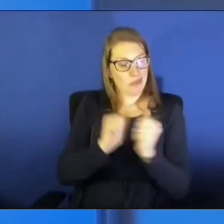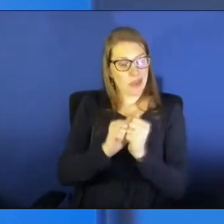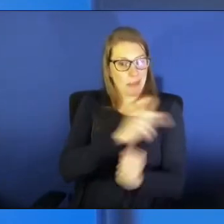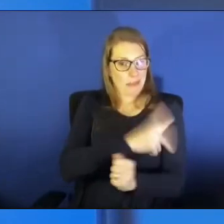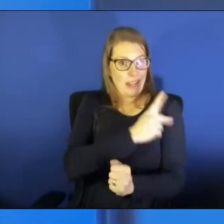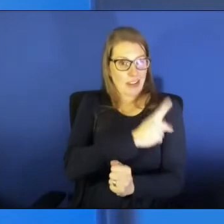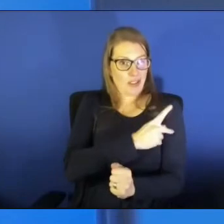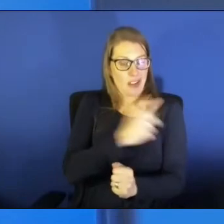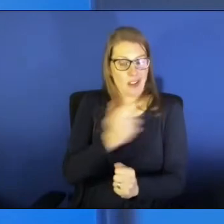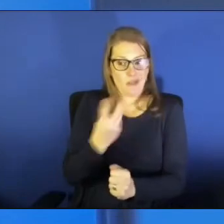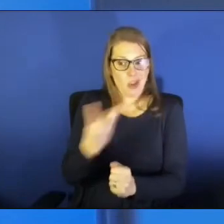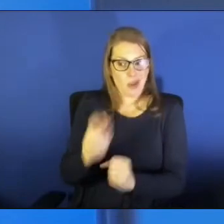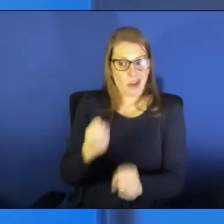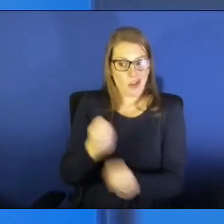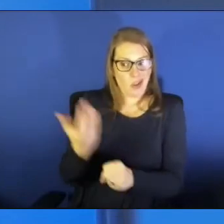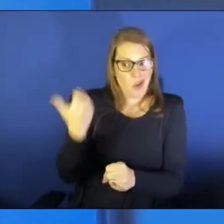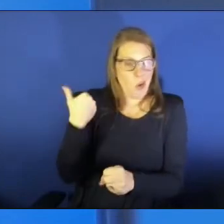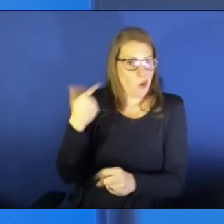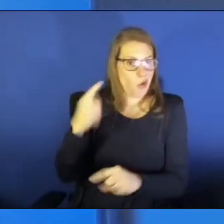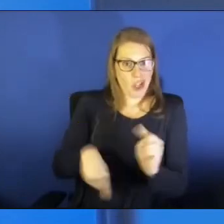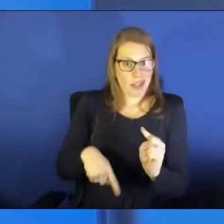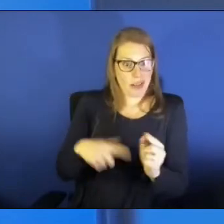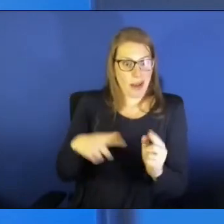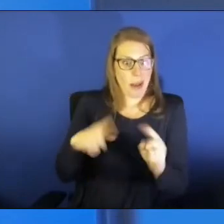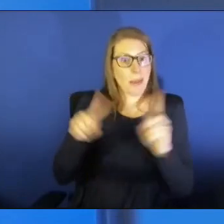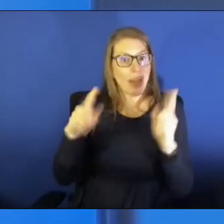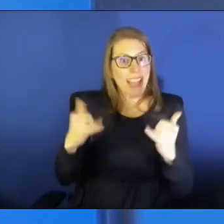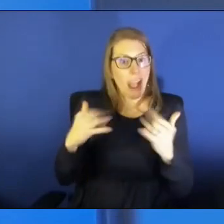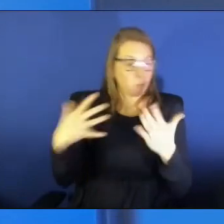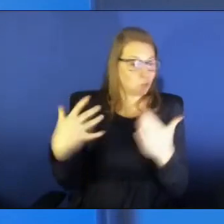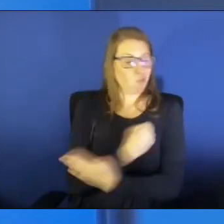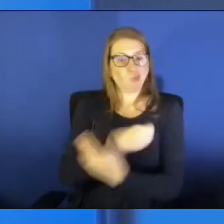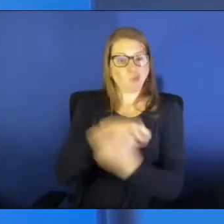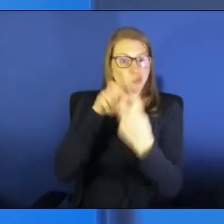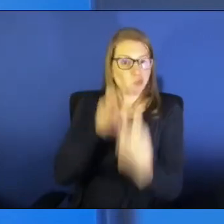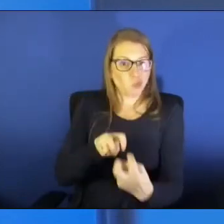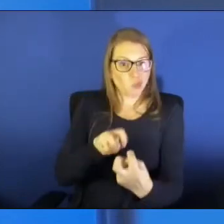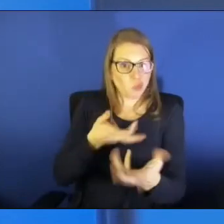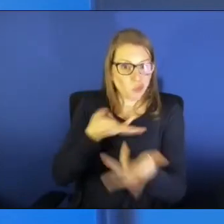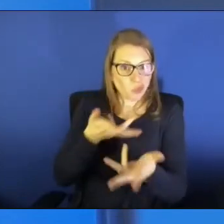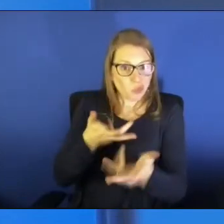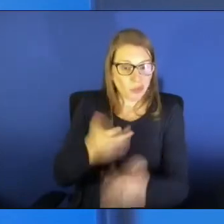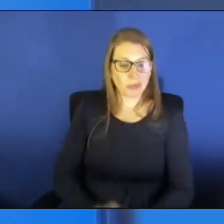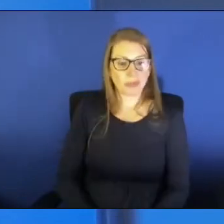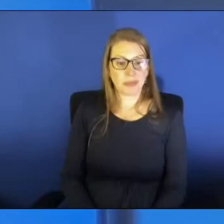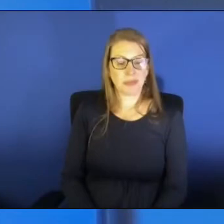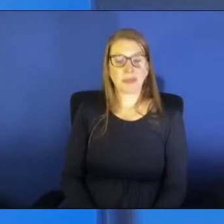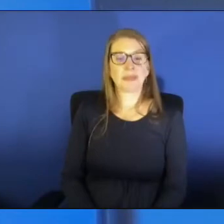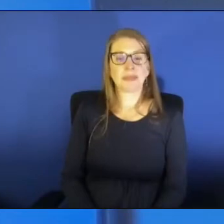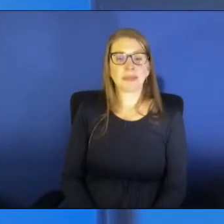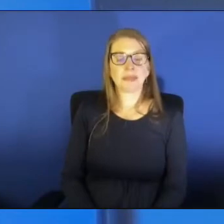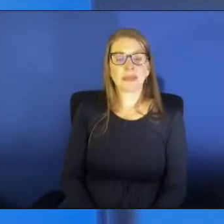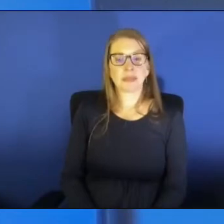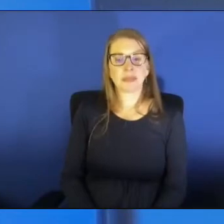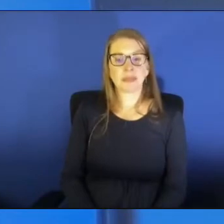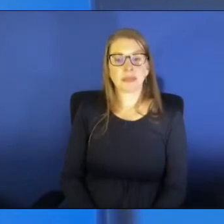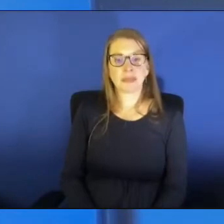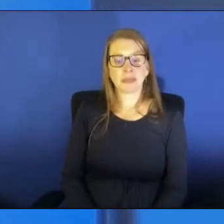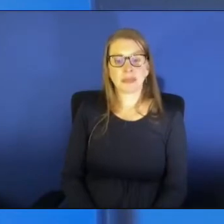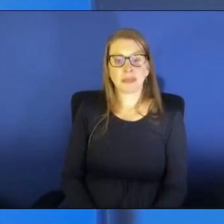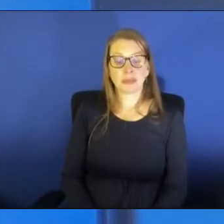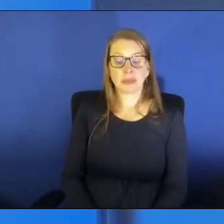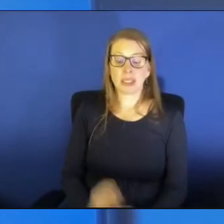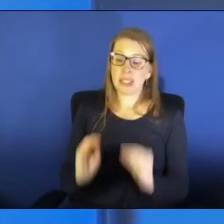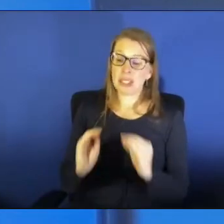years ago. And on the converse, we're some of the more challenging conversations